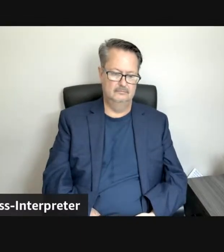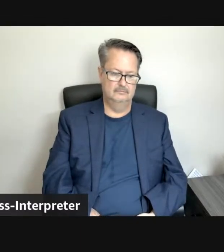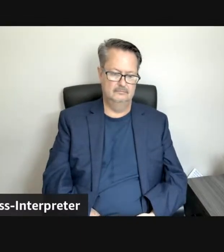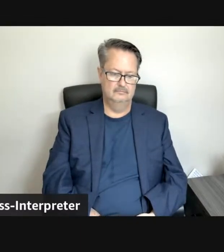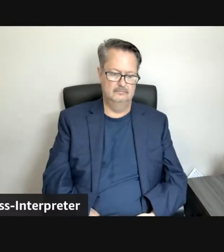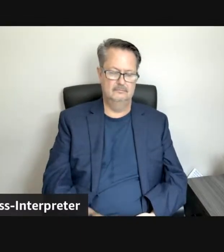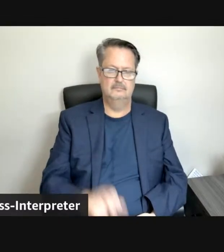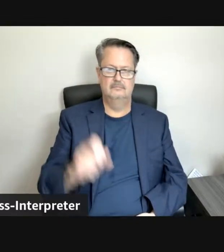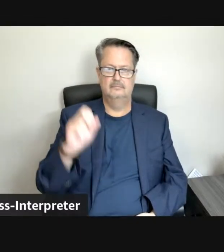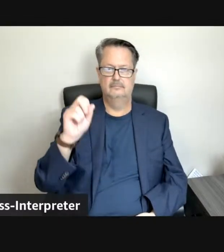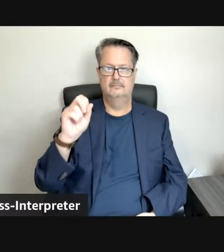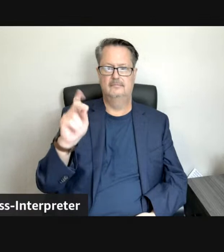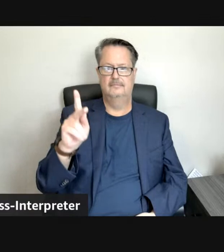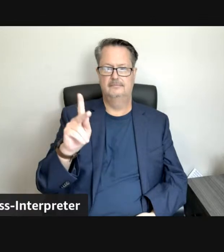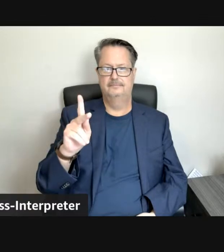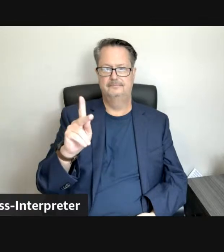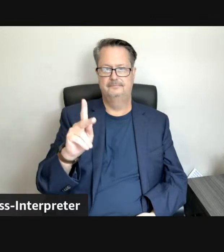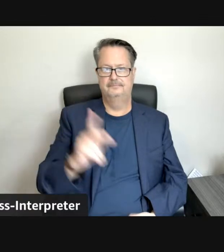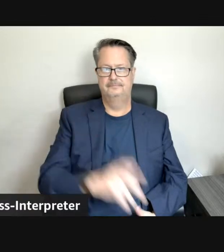Okay.